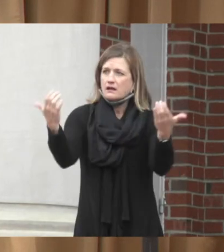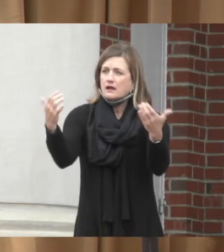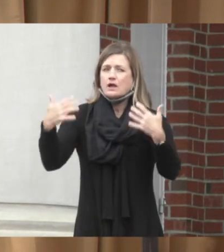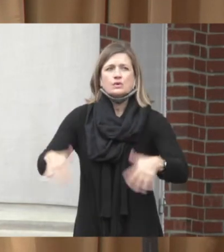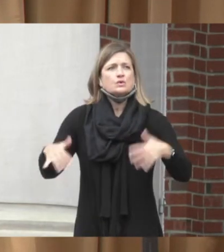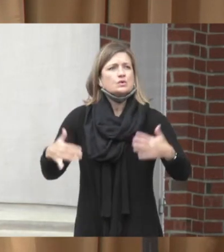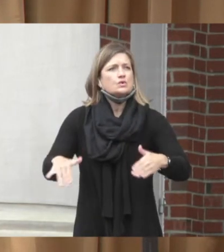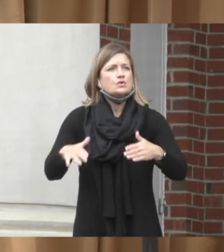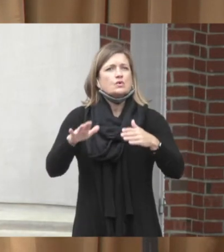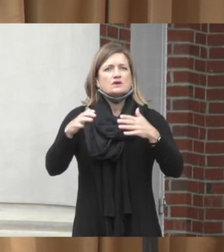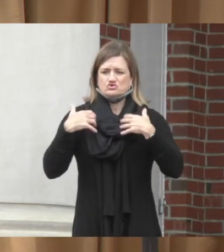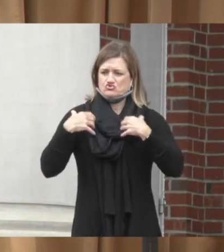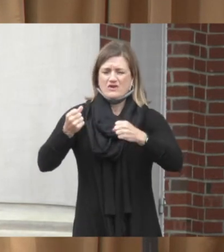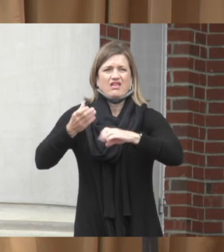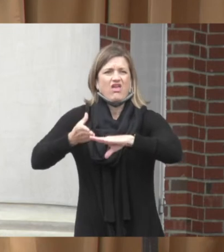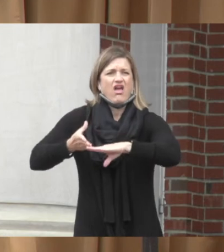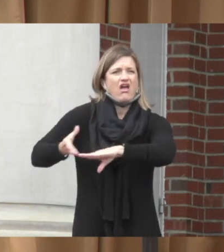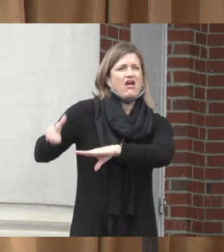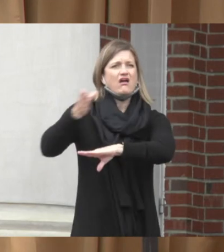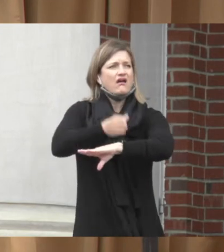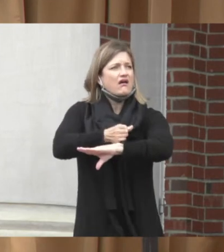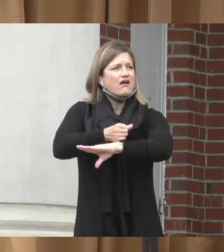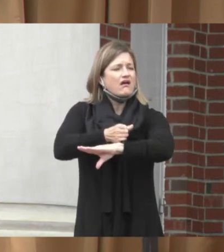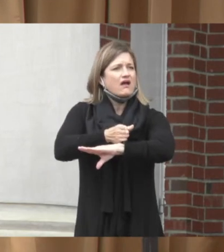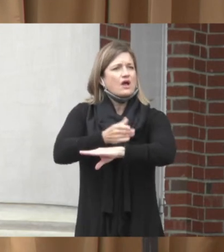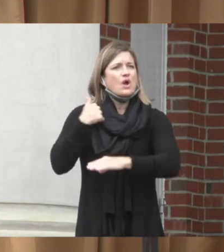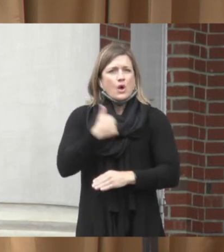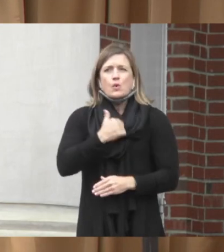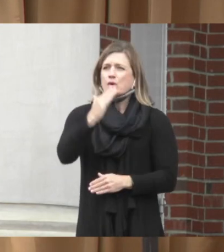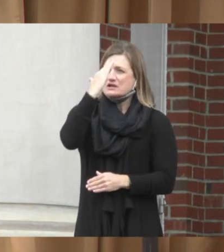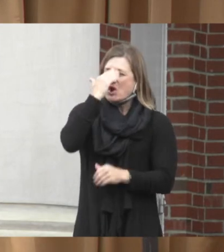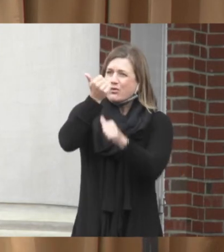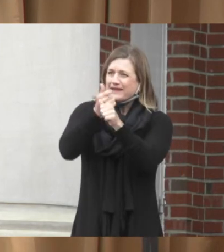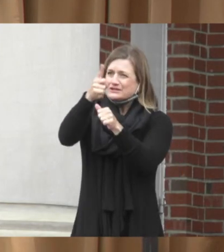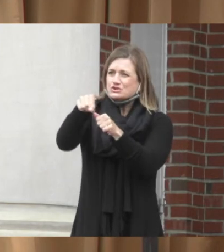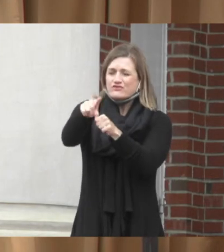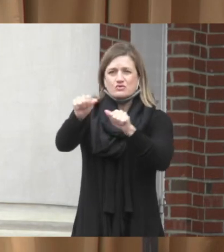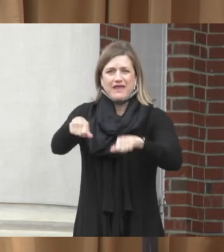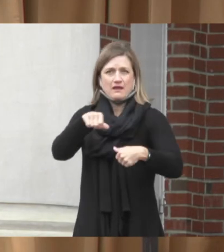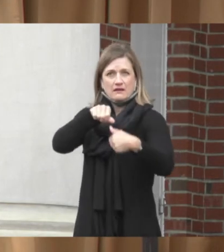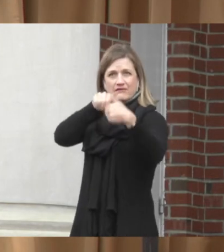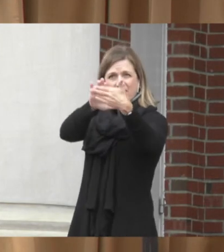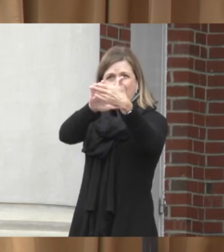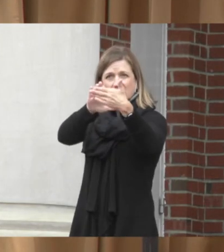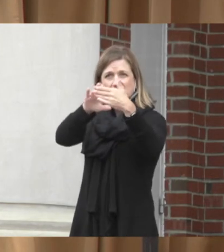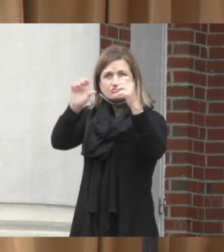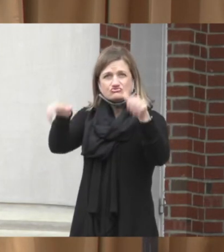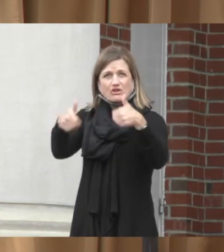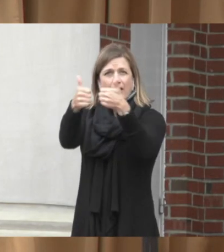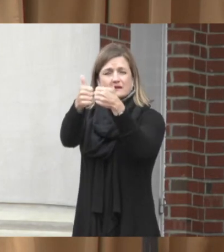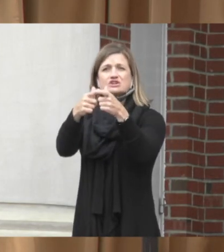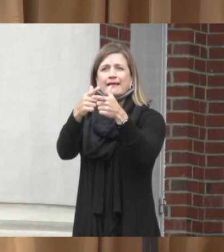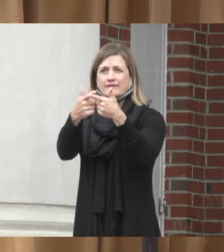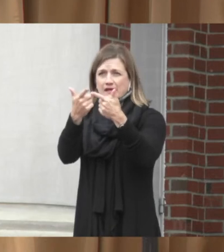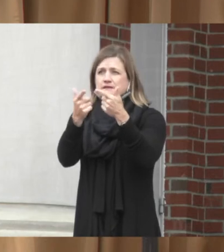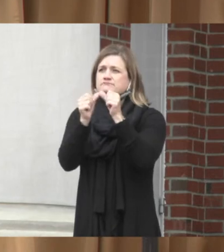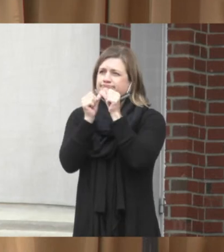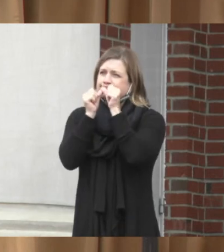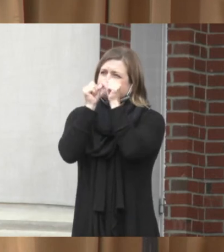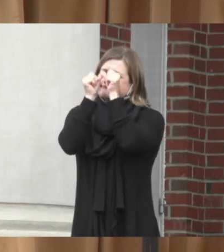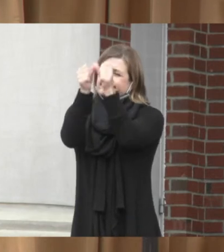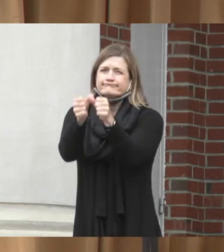gained. You know without a doubt that you're a person of substance that can face adversity and yet keep moving forward. You have